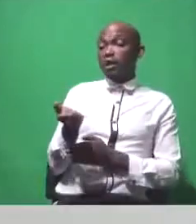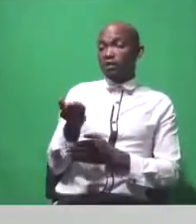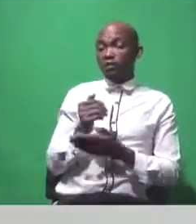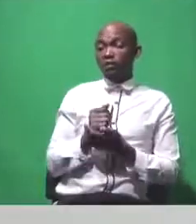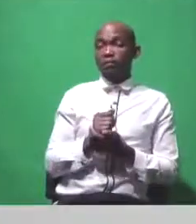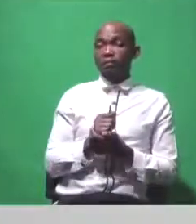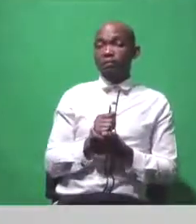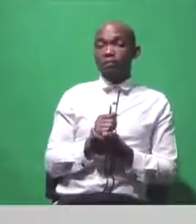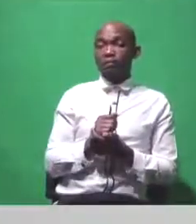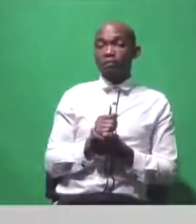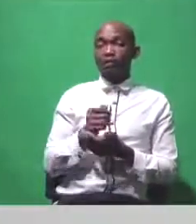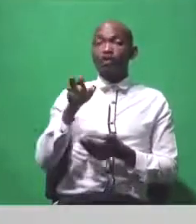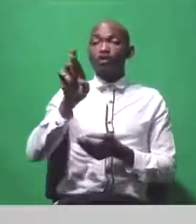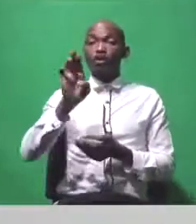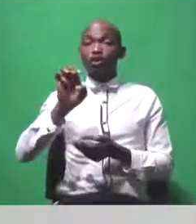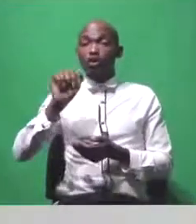RIP